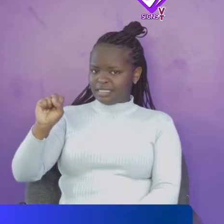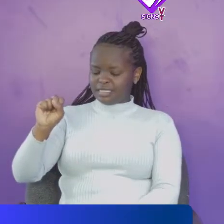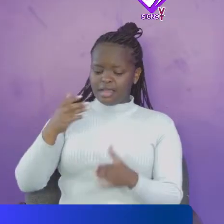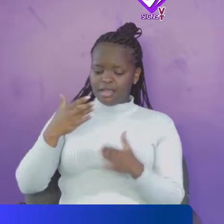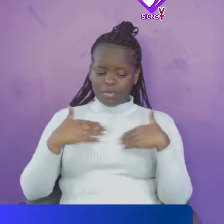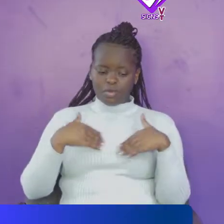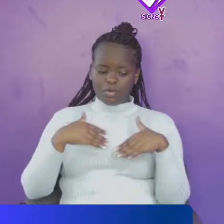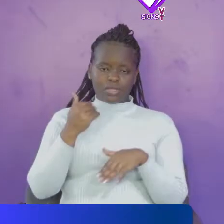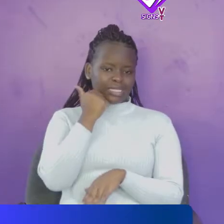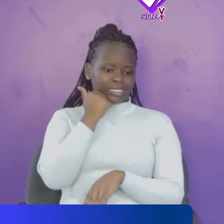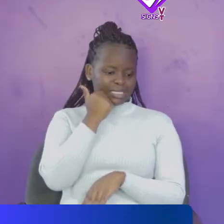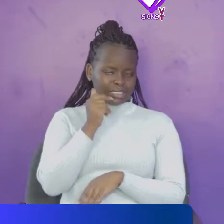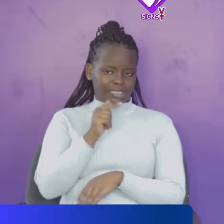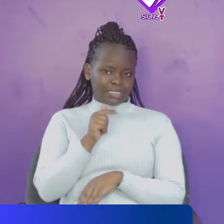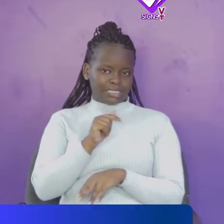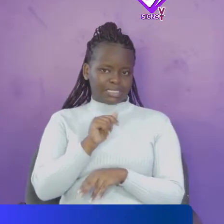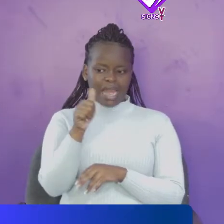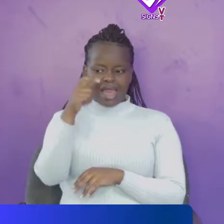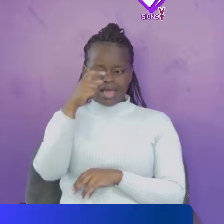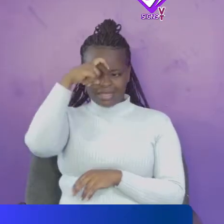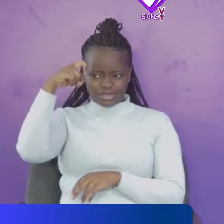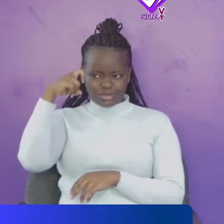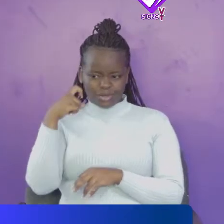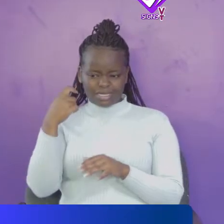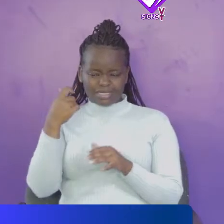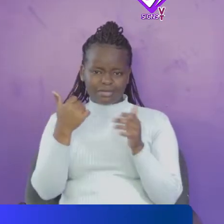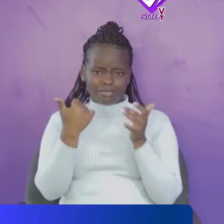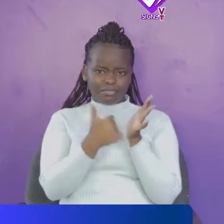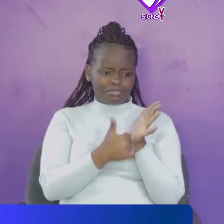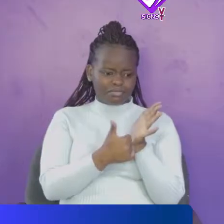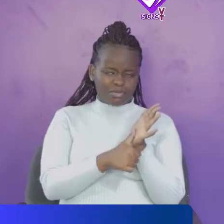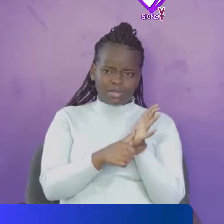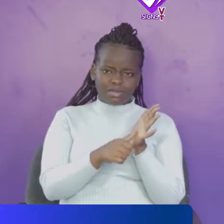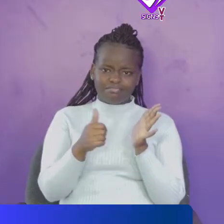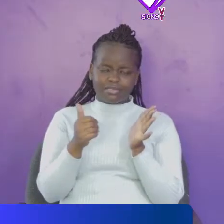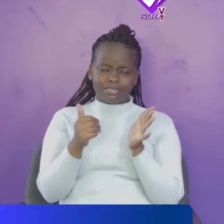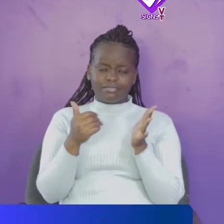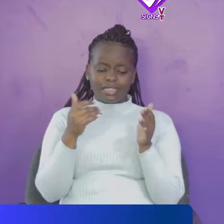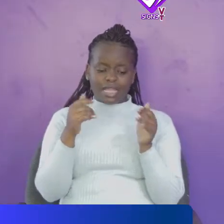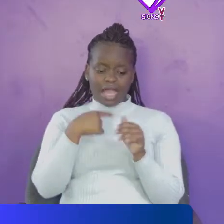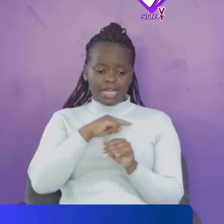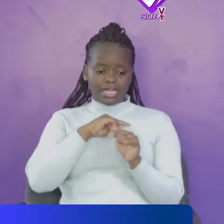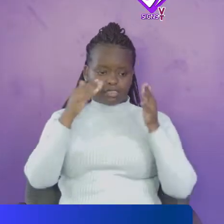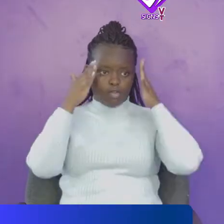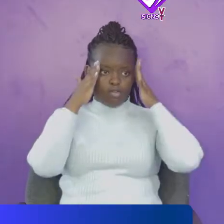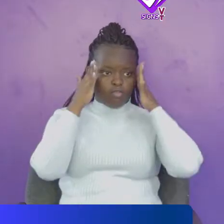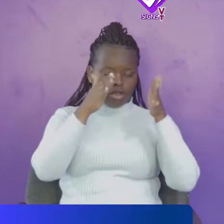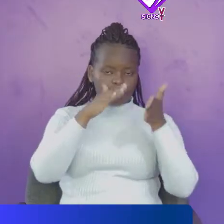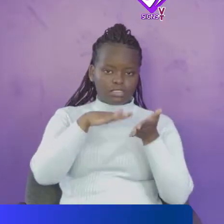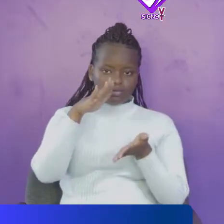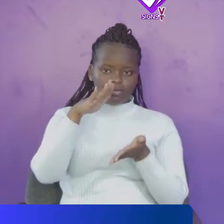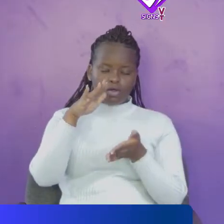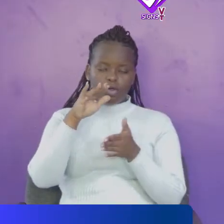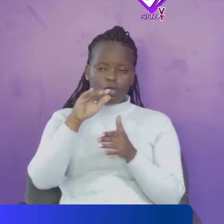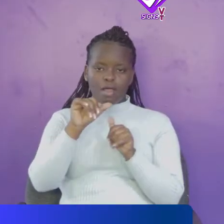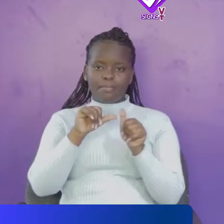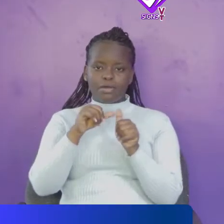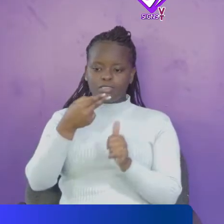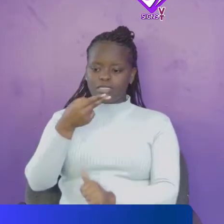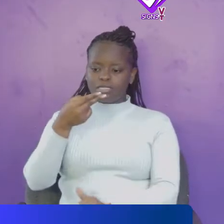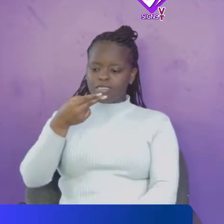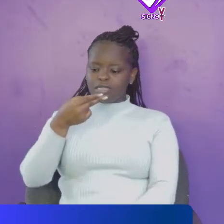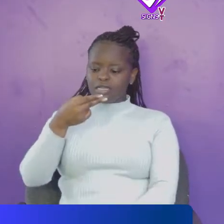hyperhidrosis and other sweat-related issues, especially now if we focus more on hyperhidrosis,